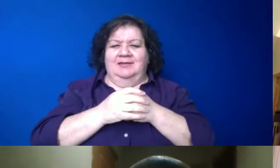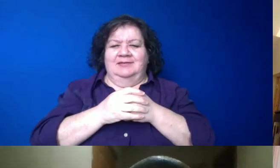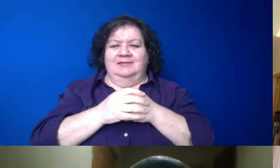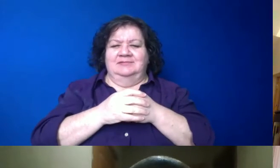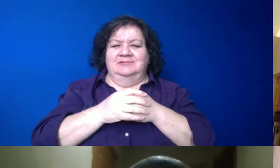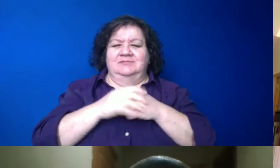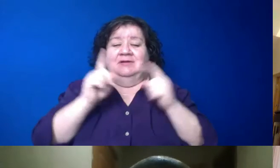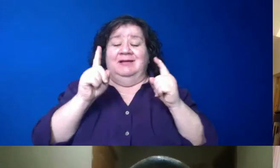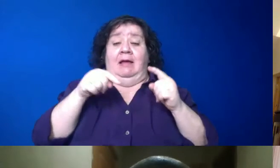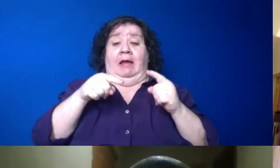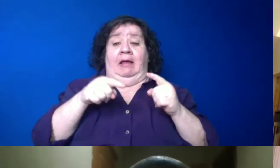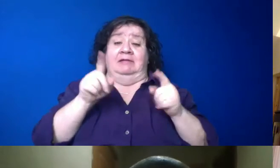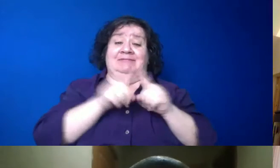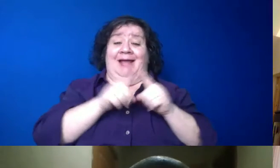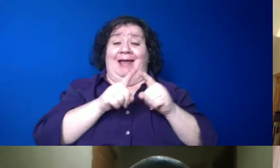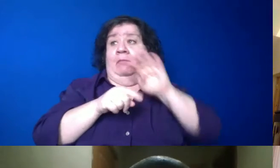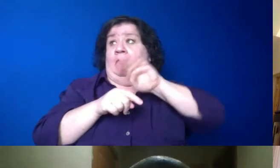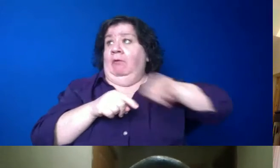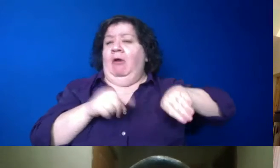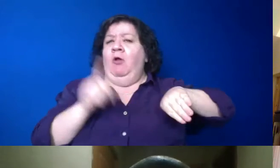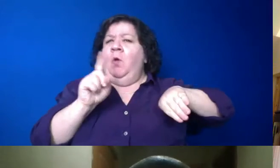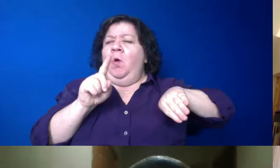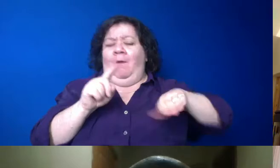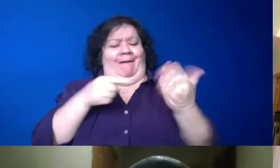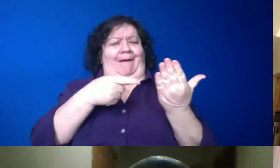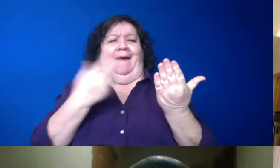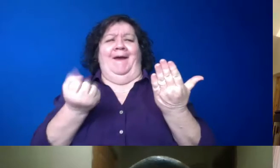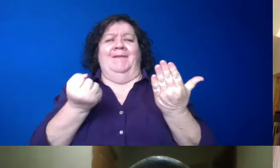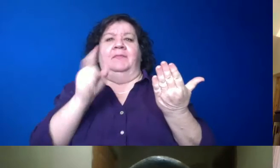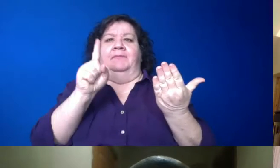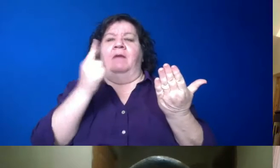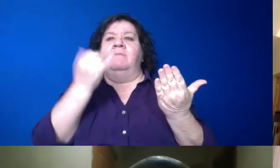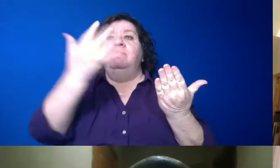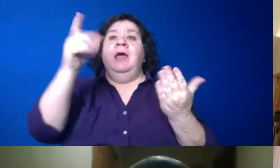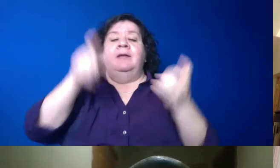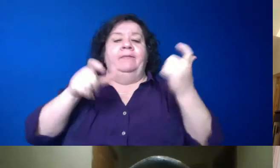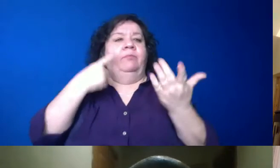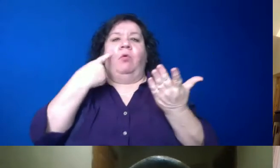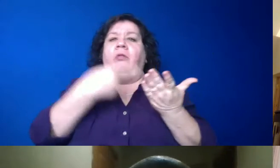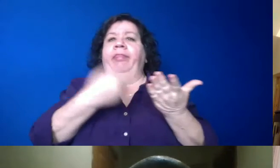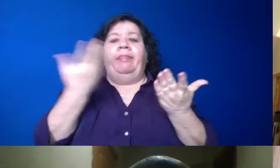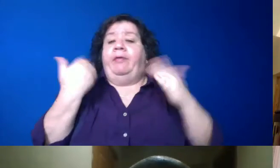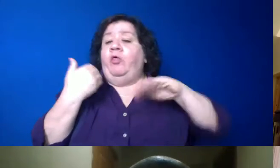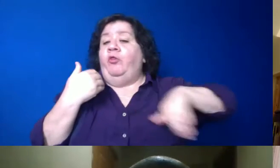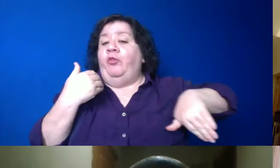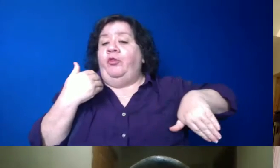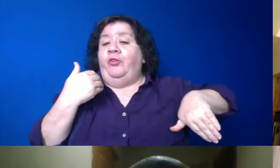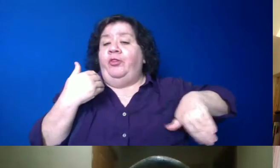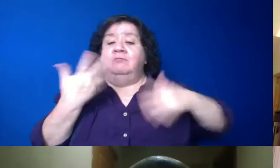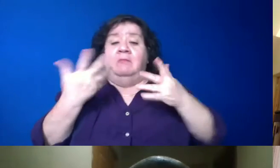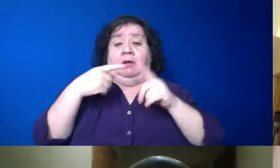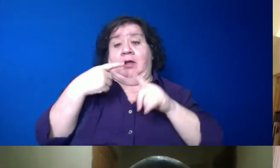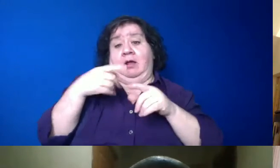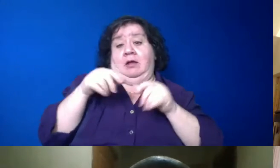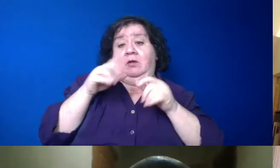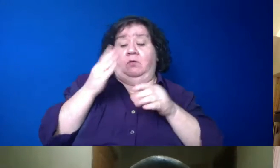There was a very useful meeting of minds between ourselves and the new special advisor on the rights of older